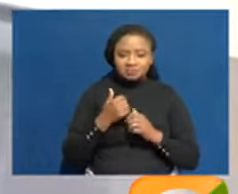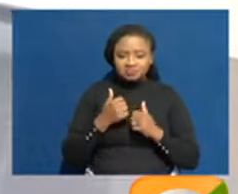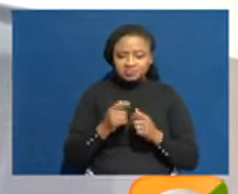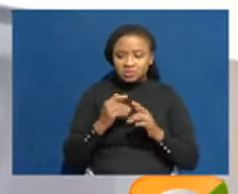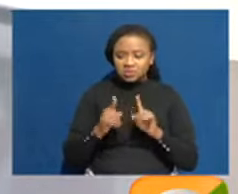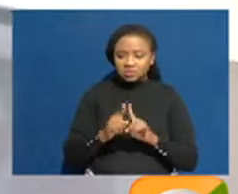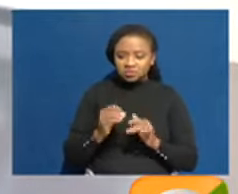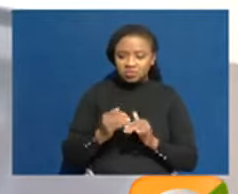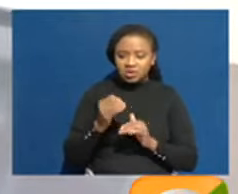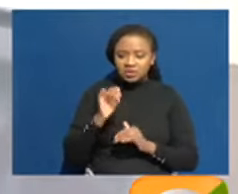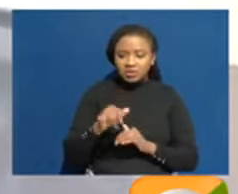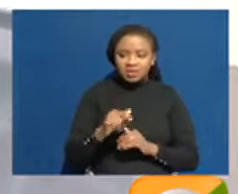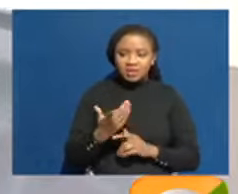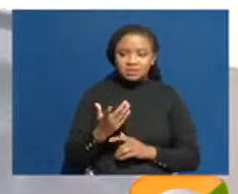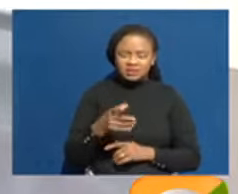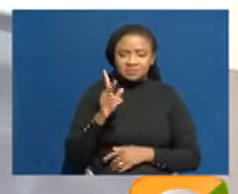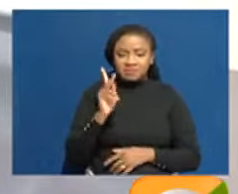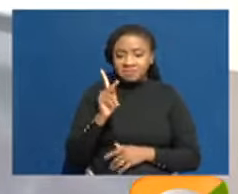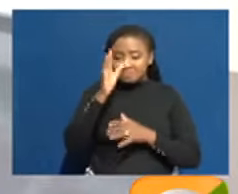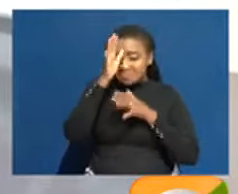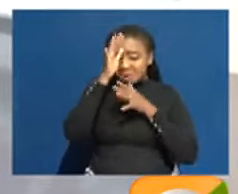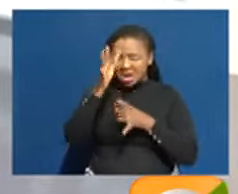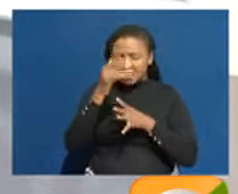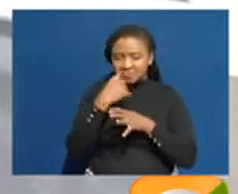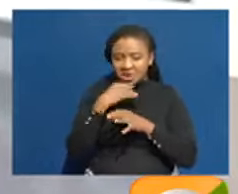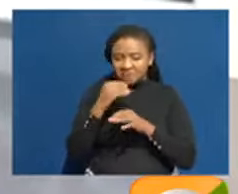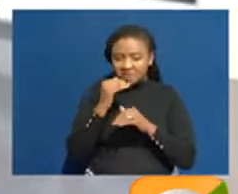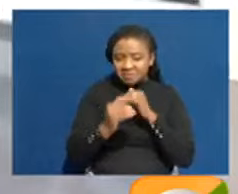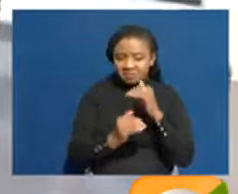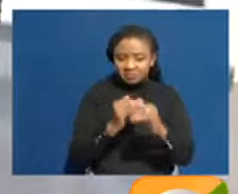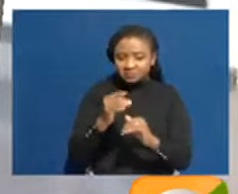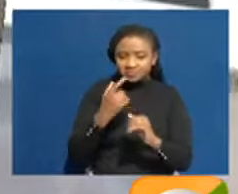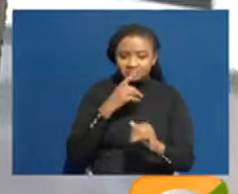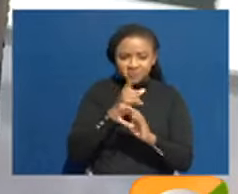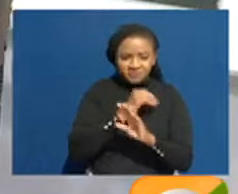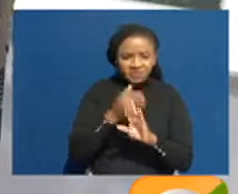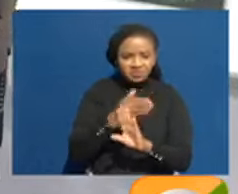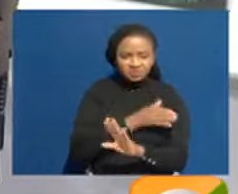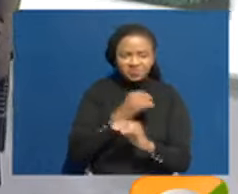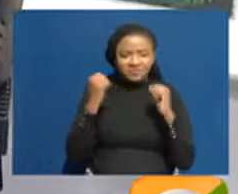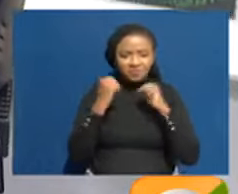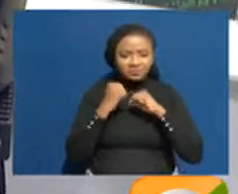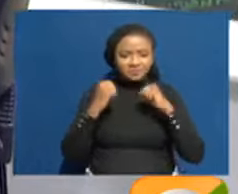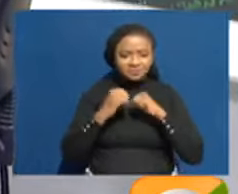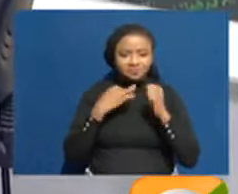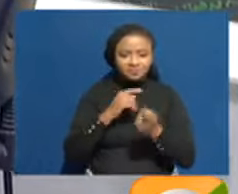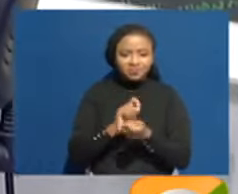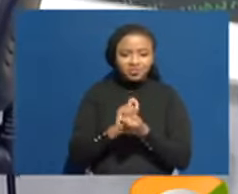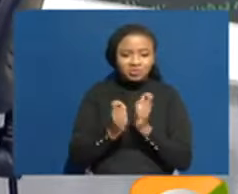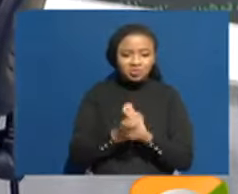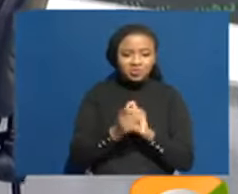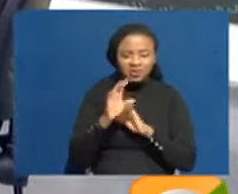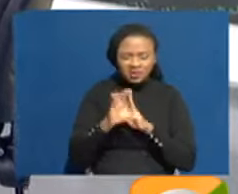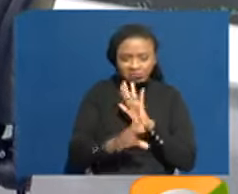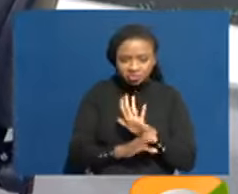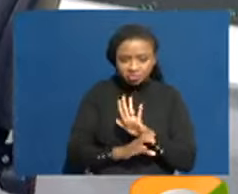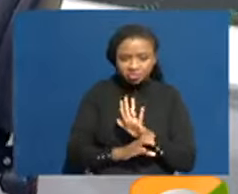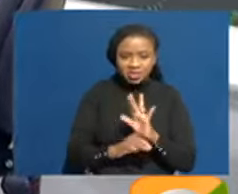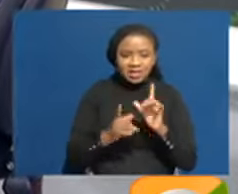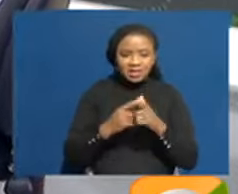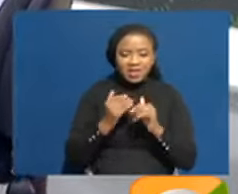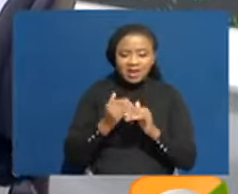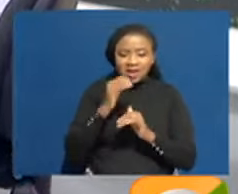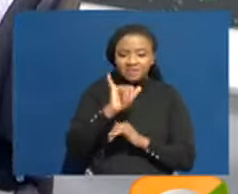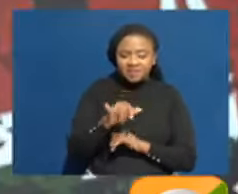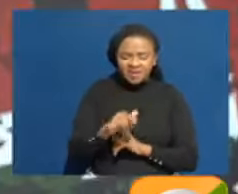KANU went on a process which they had agreed previously of amending the constitution, so that in a short couple of years